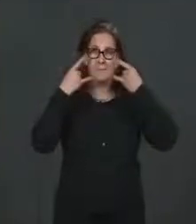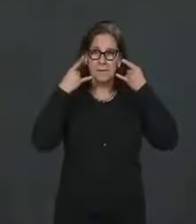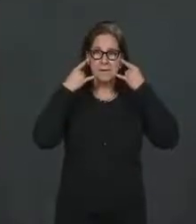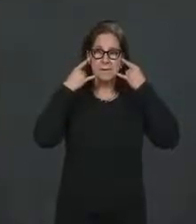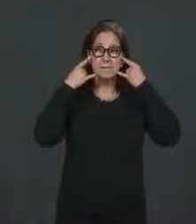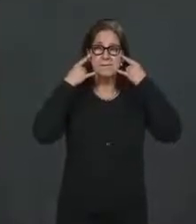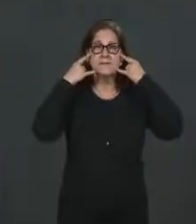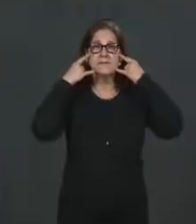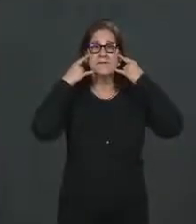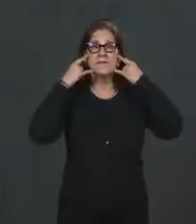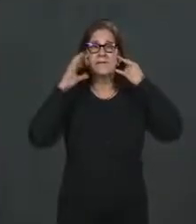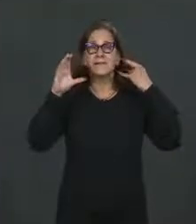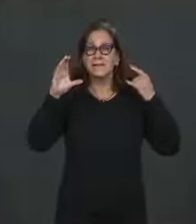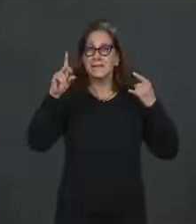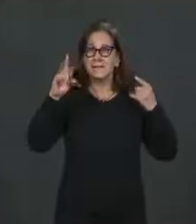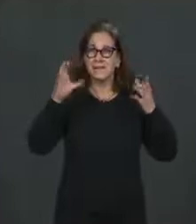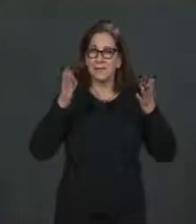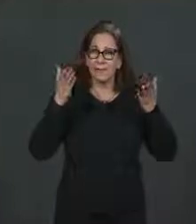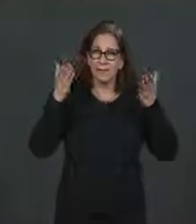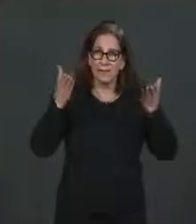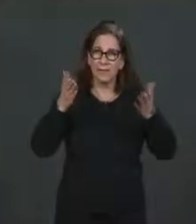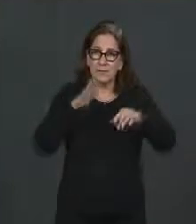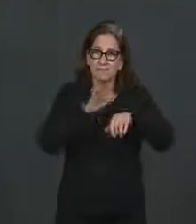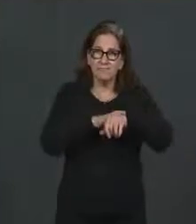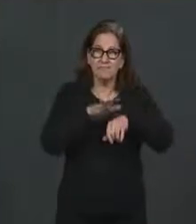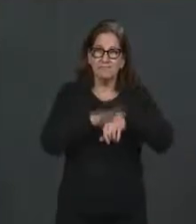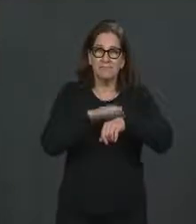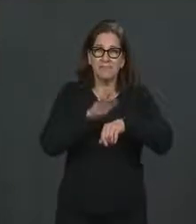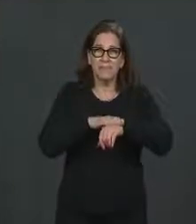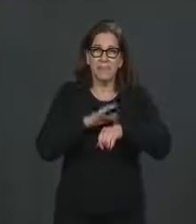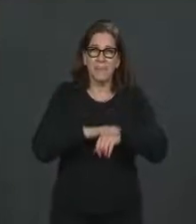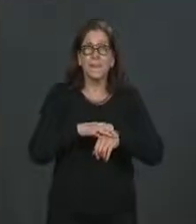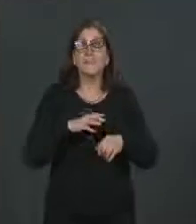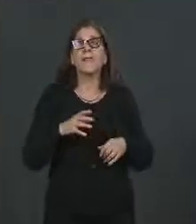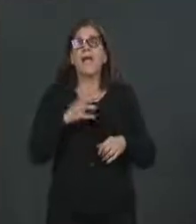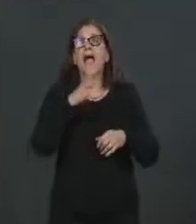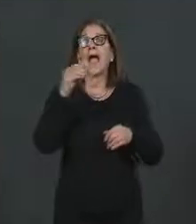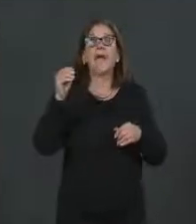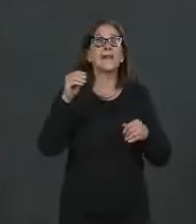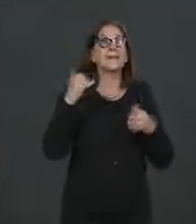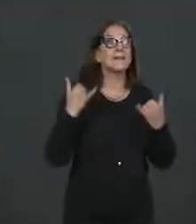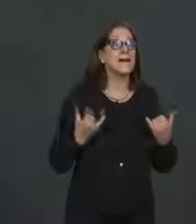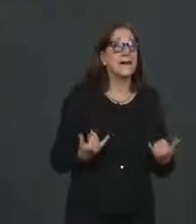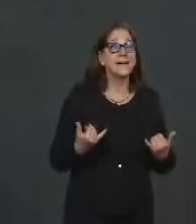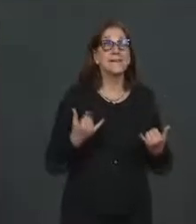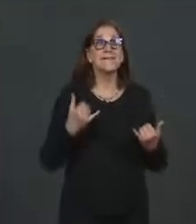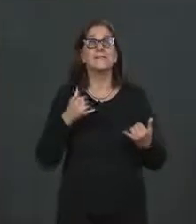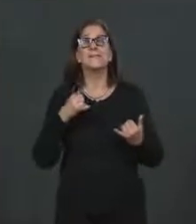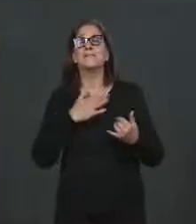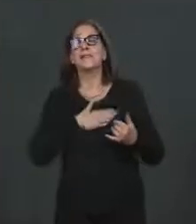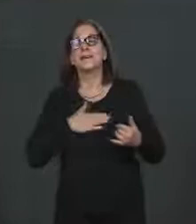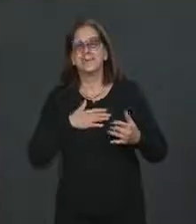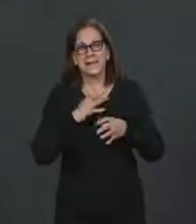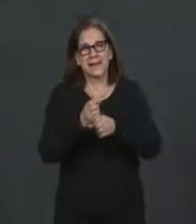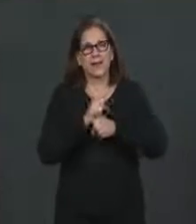CDC. And get vaccinated. Get your friends and family vaccinated when you can